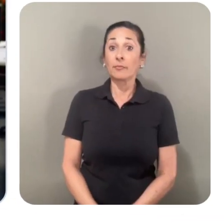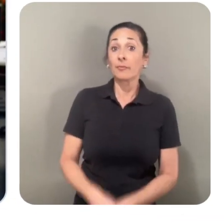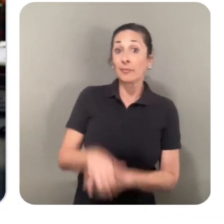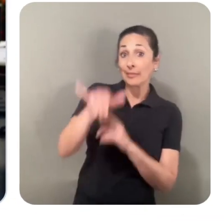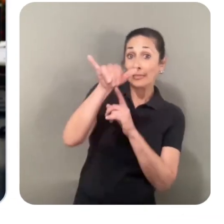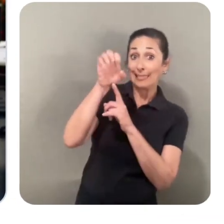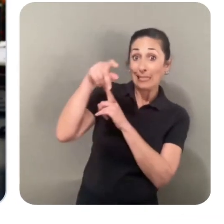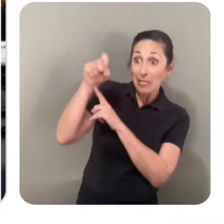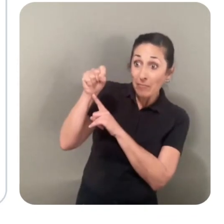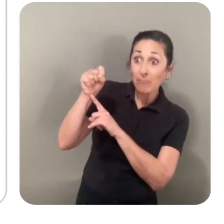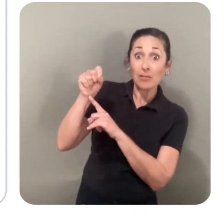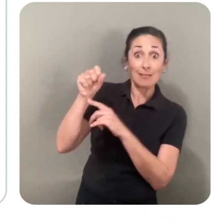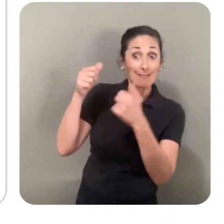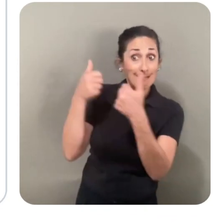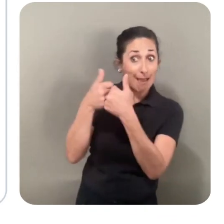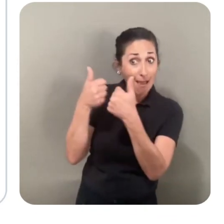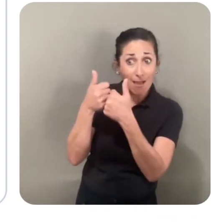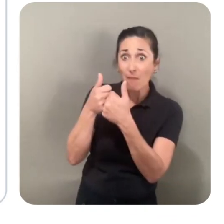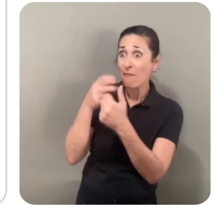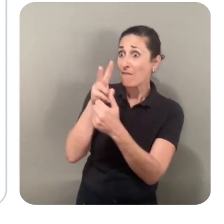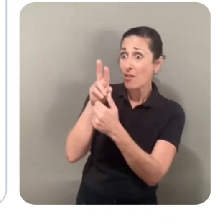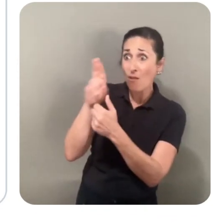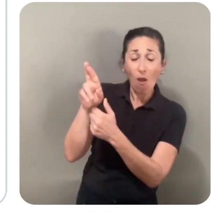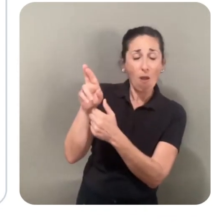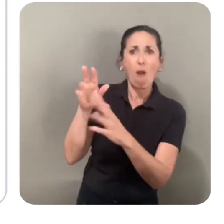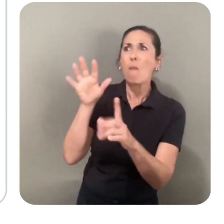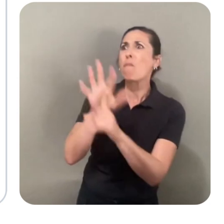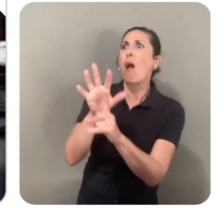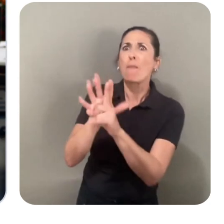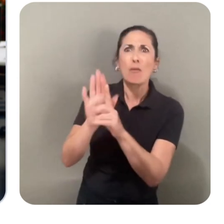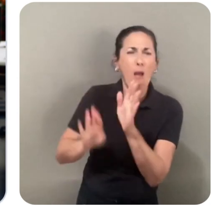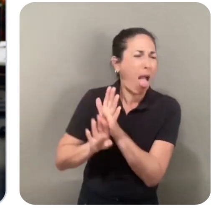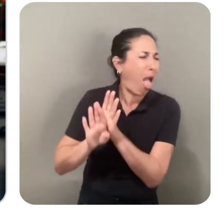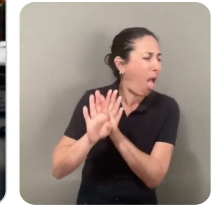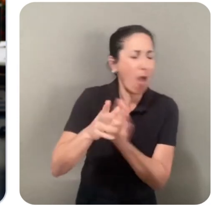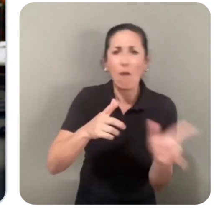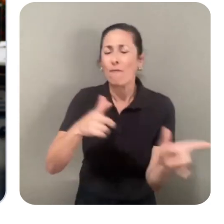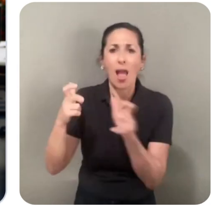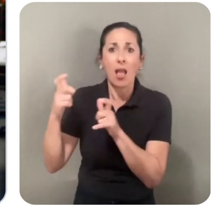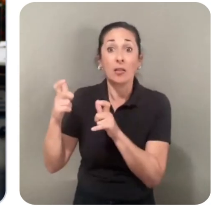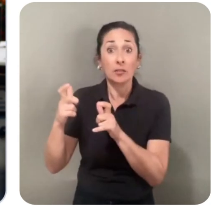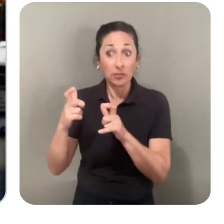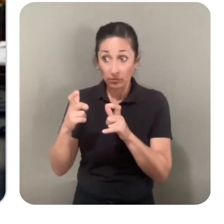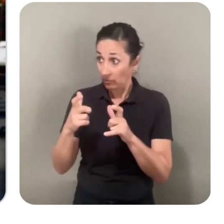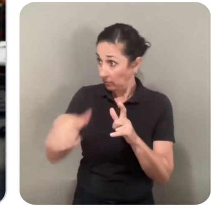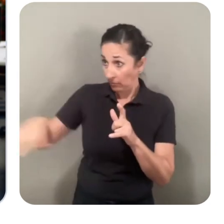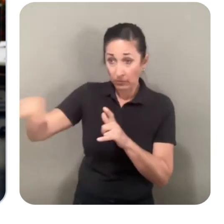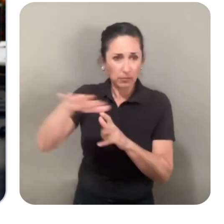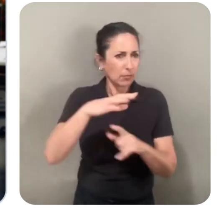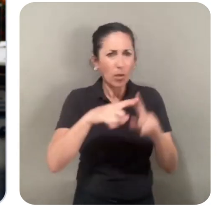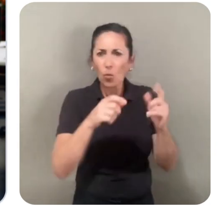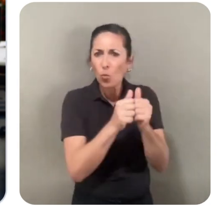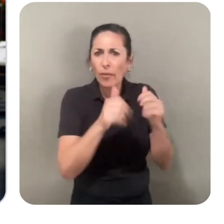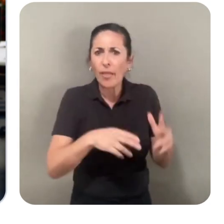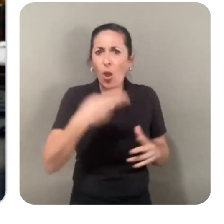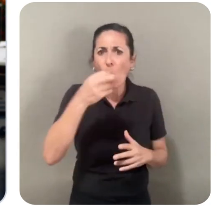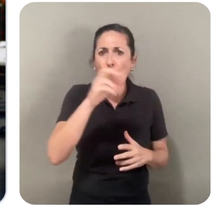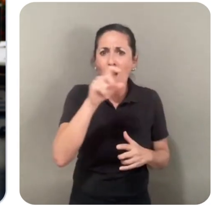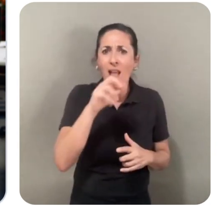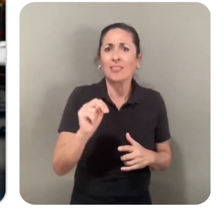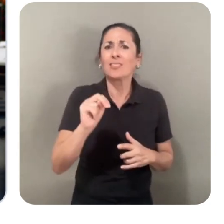Yeeps is one of the most popular and fastest growing social VR games out there, and it wouldn't exist without the Horizon Start